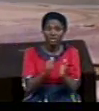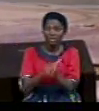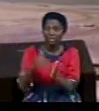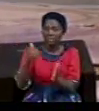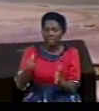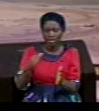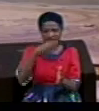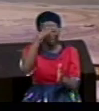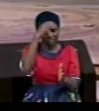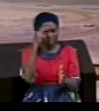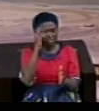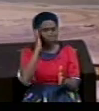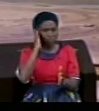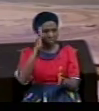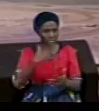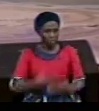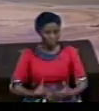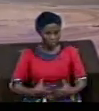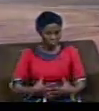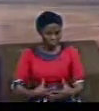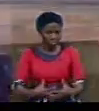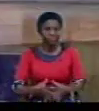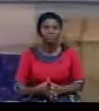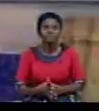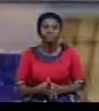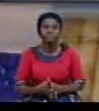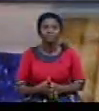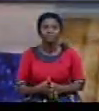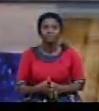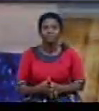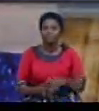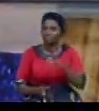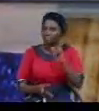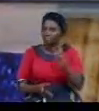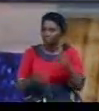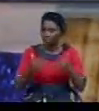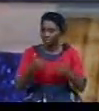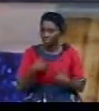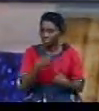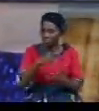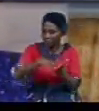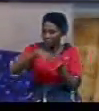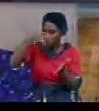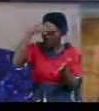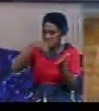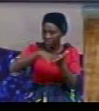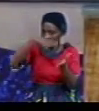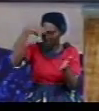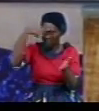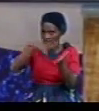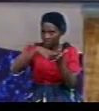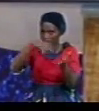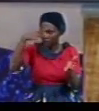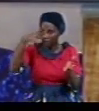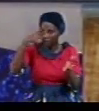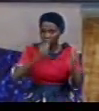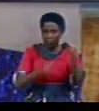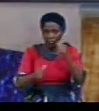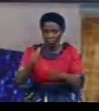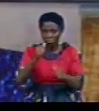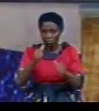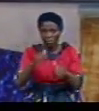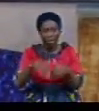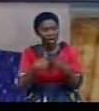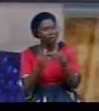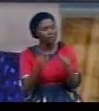shall conceive have you studied science how can that be possible why